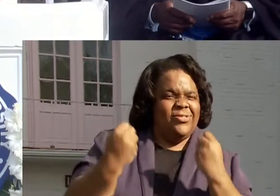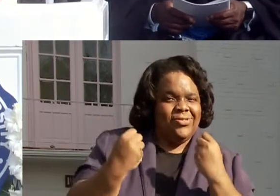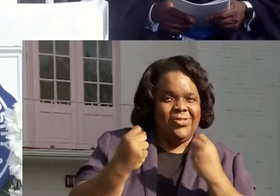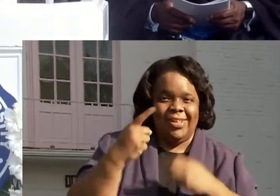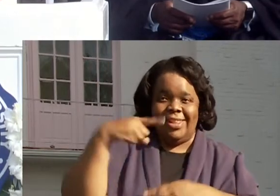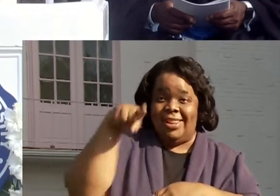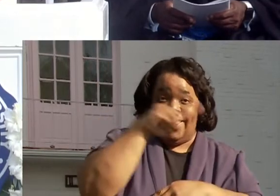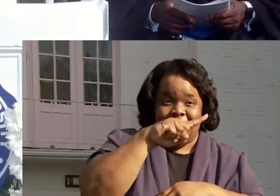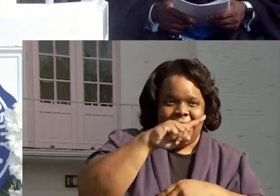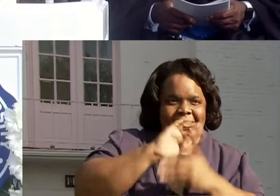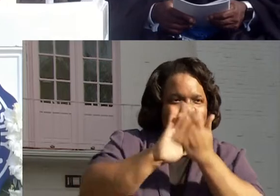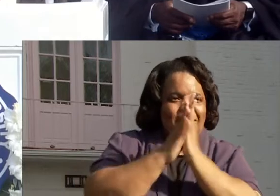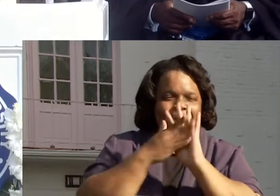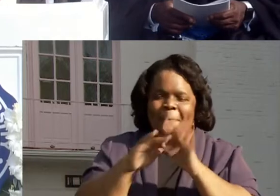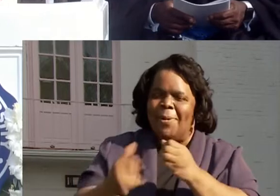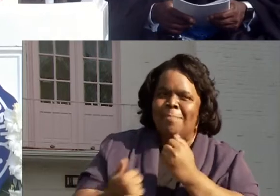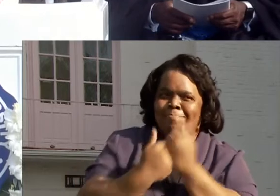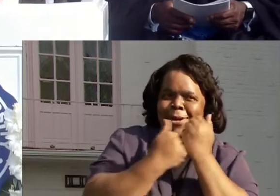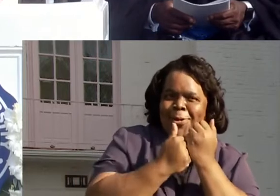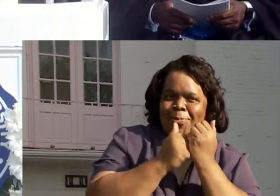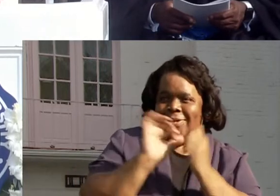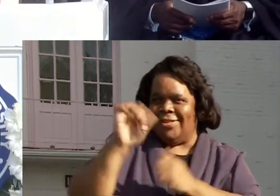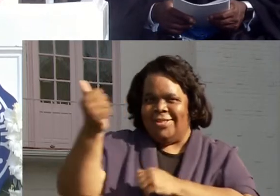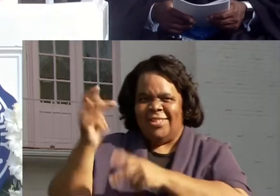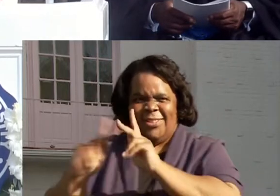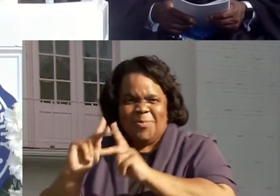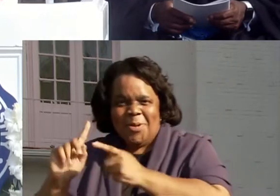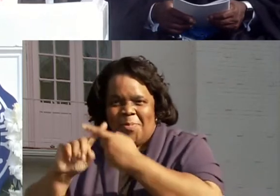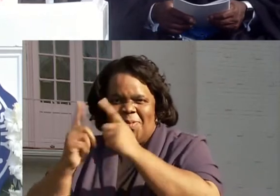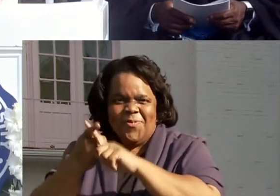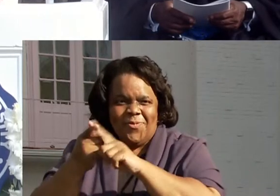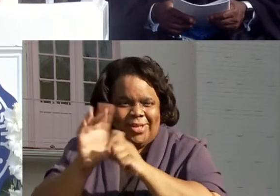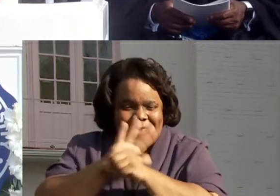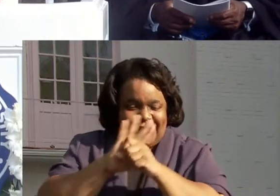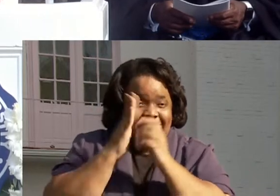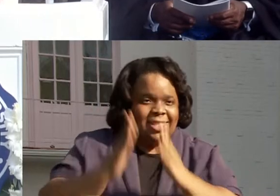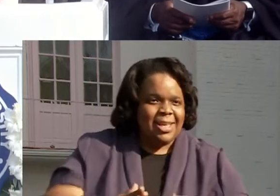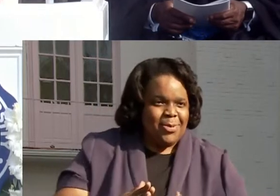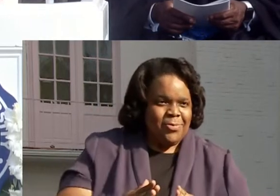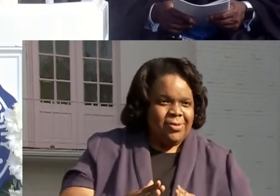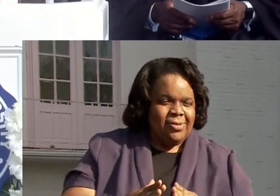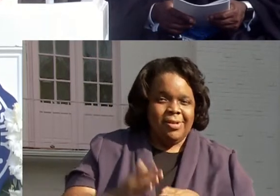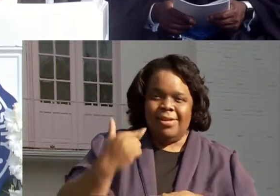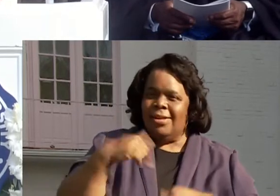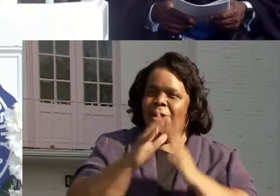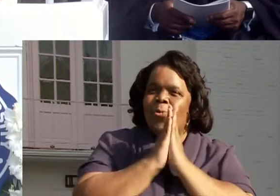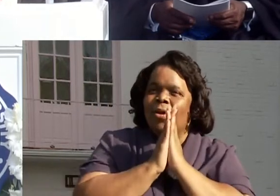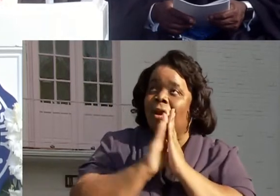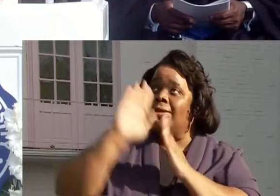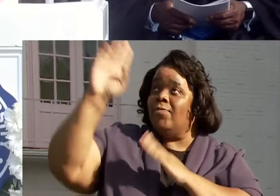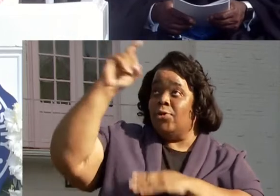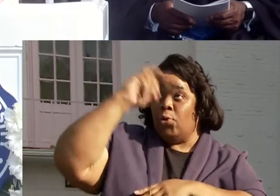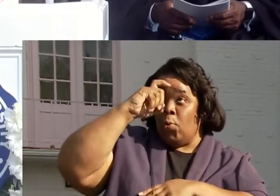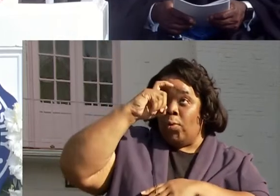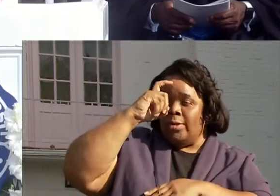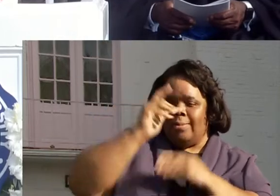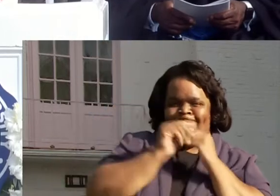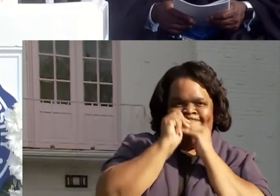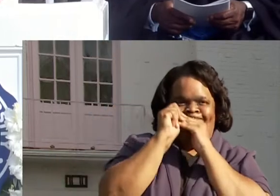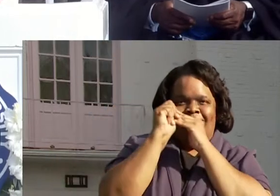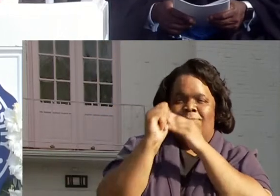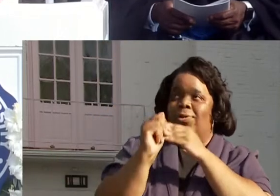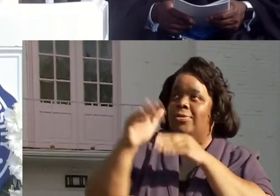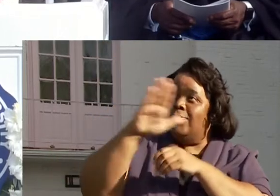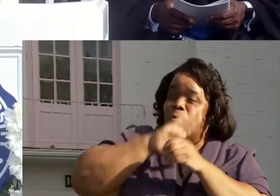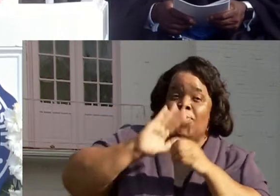be a light to their friends and to the neighbors in this uncertain time. We ask for your wisdom and clear direction over their lives,